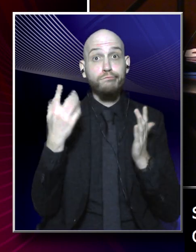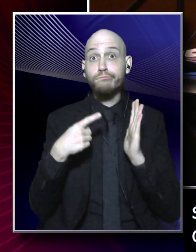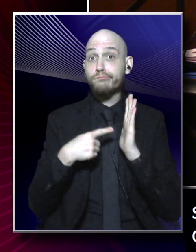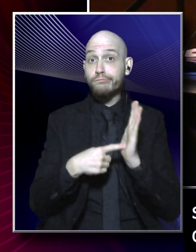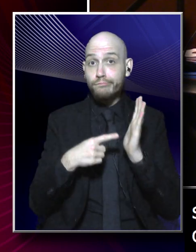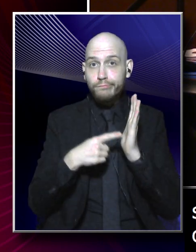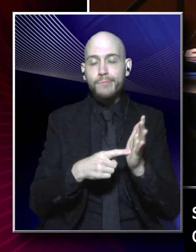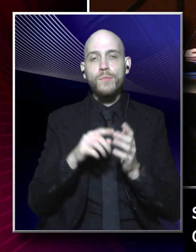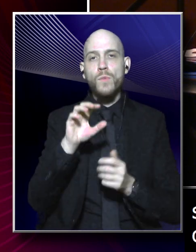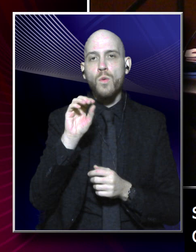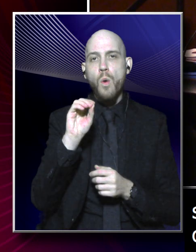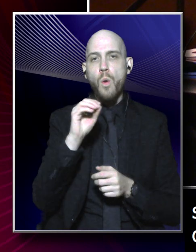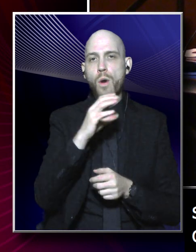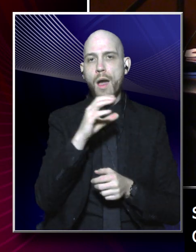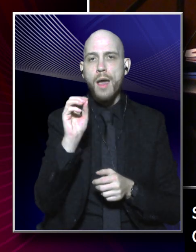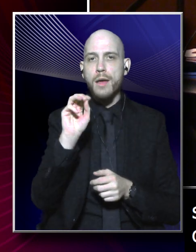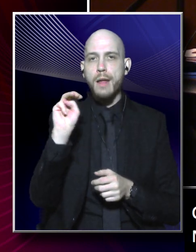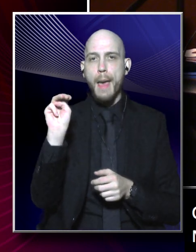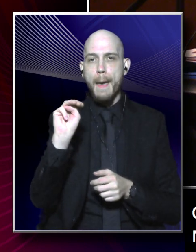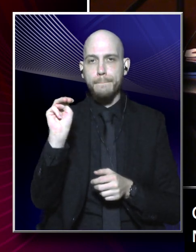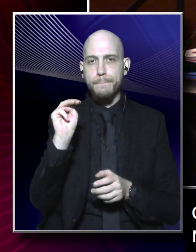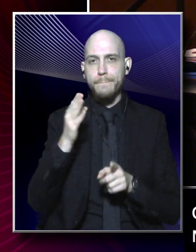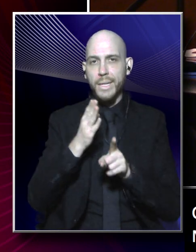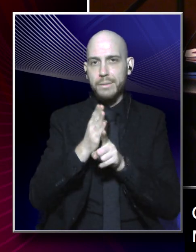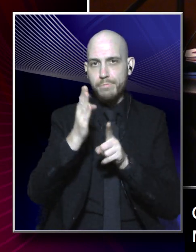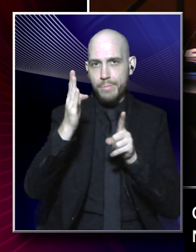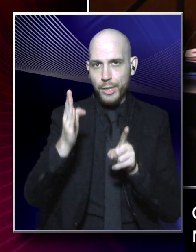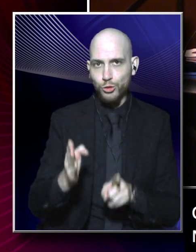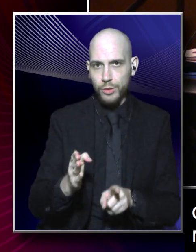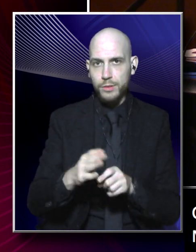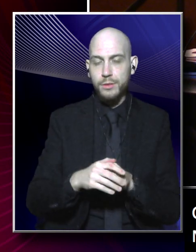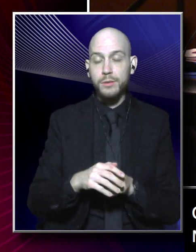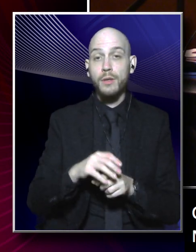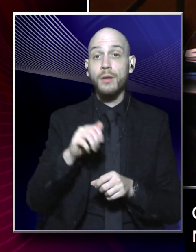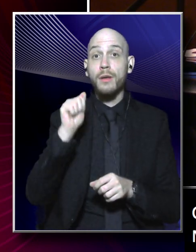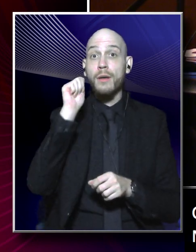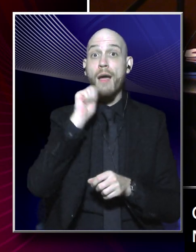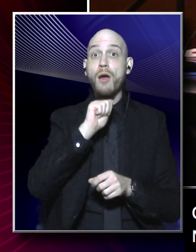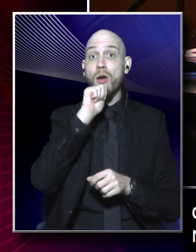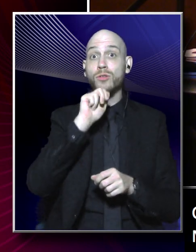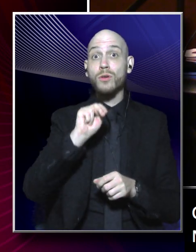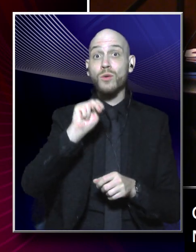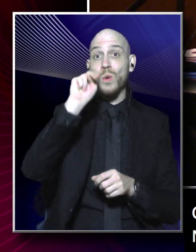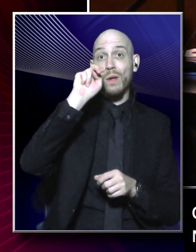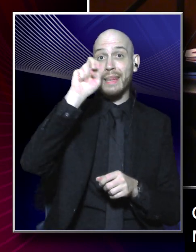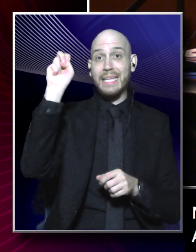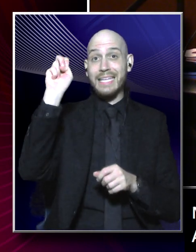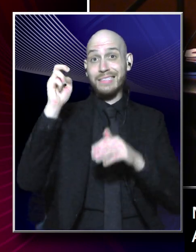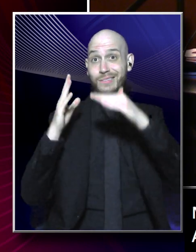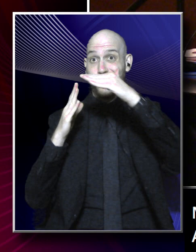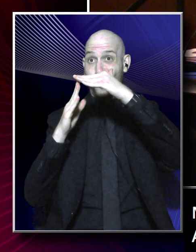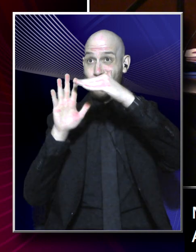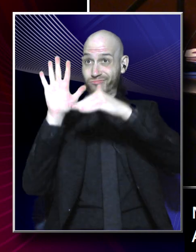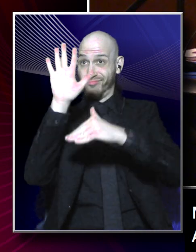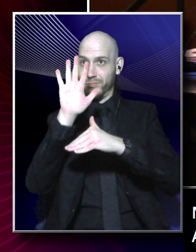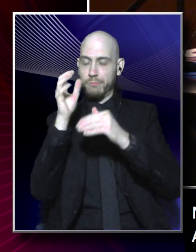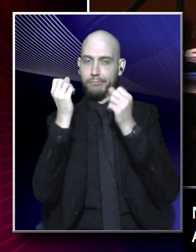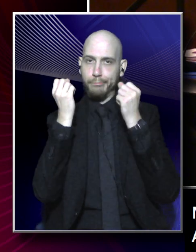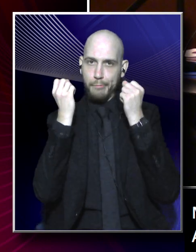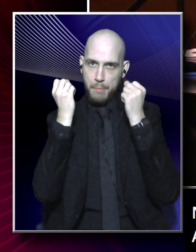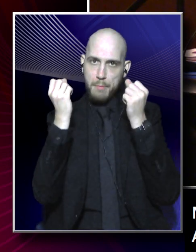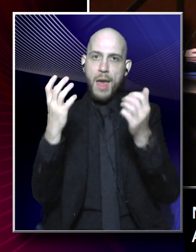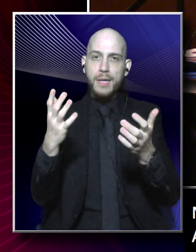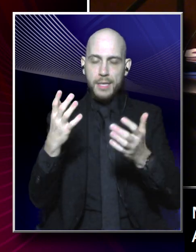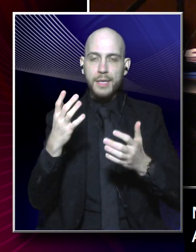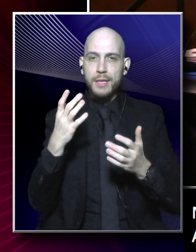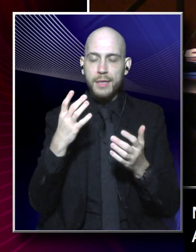We have a number of blind students in the northeast quadrant of Arizona. We've not been able to recruit and